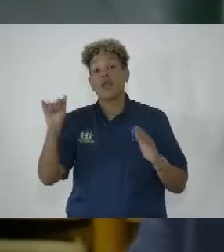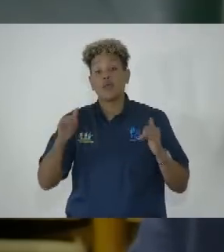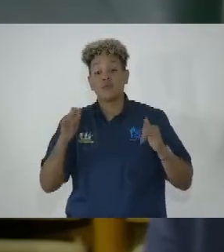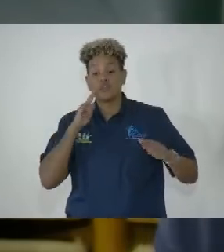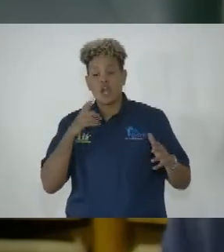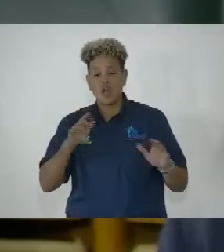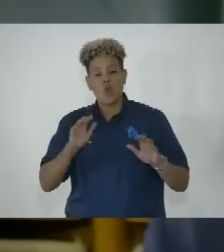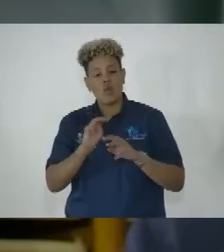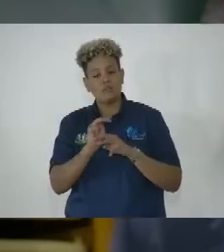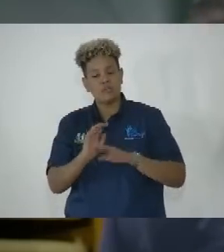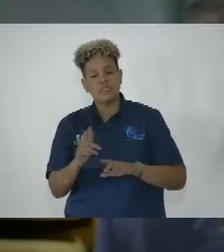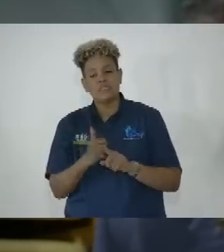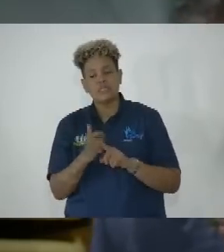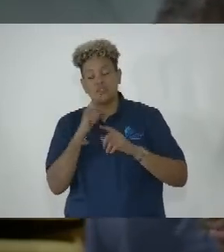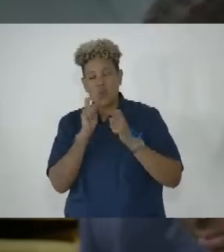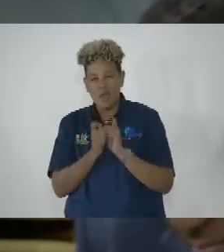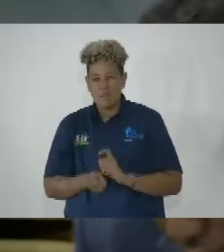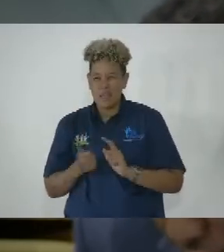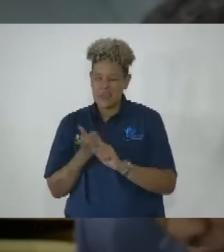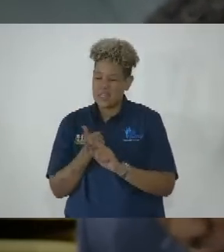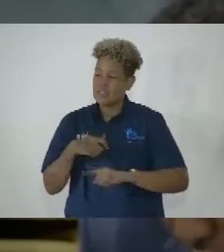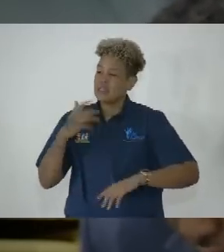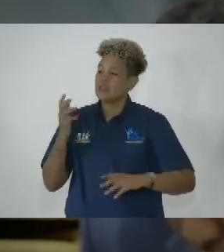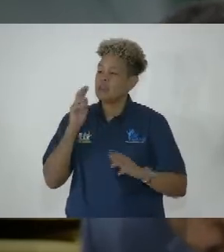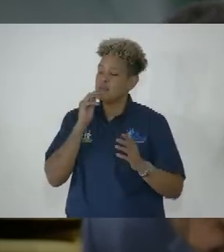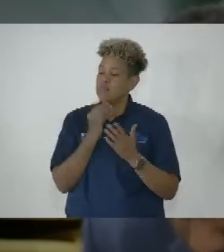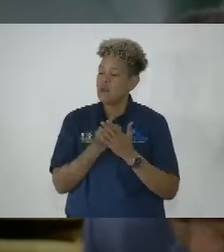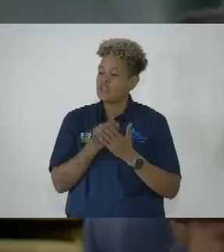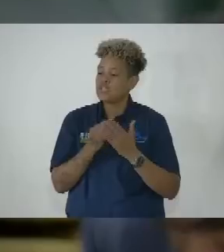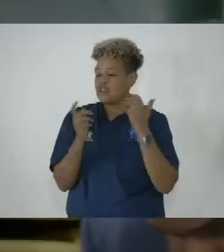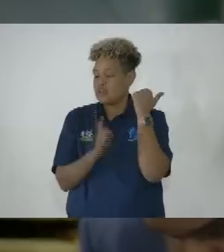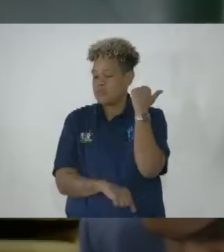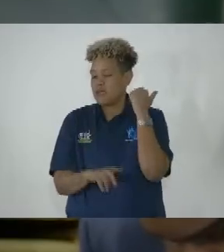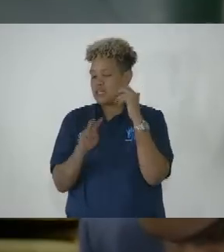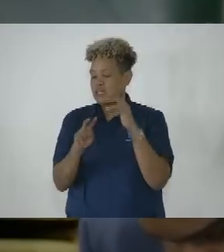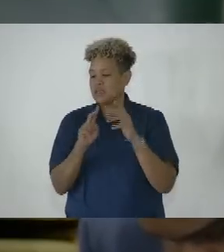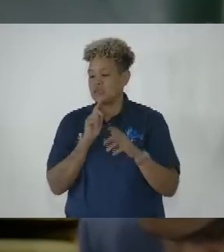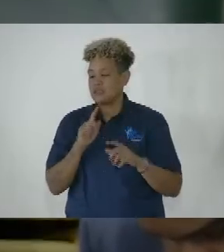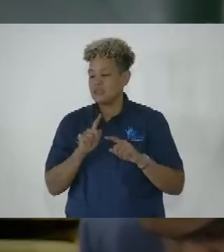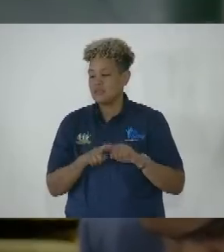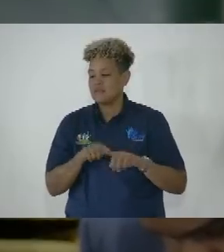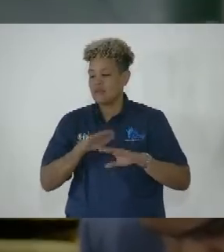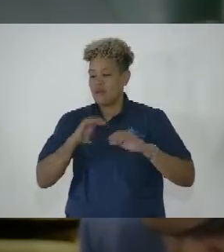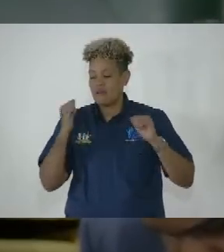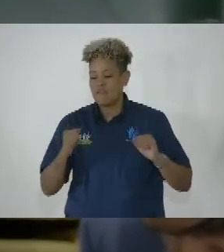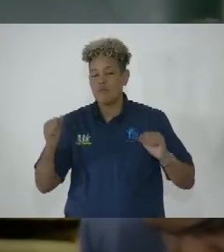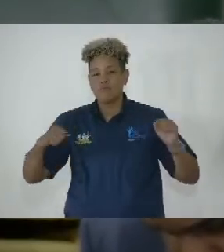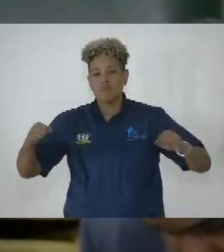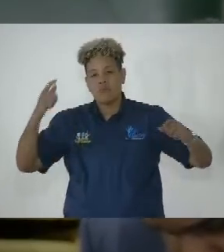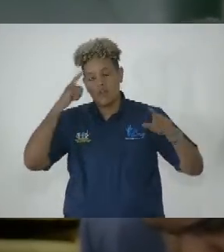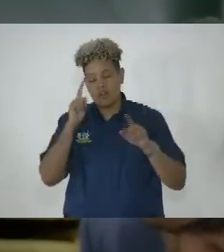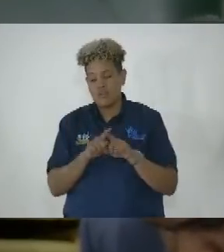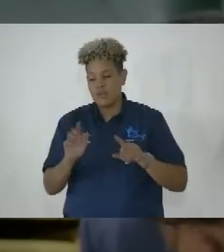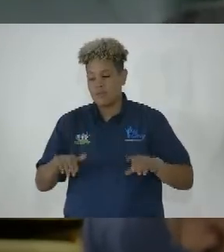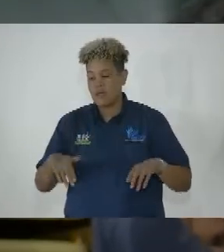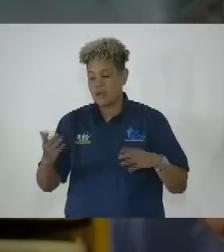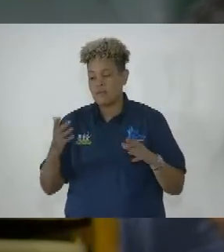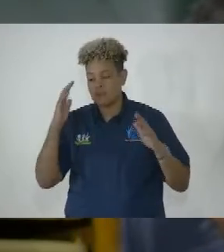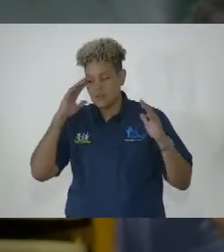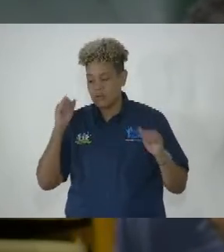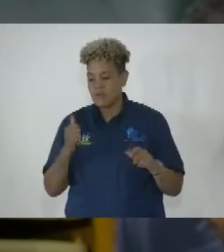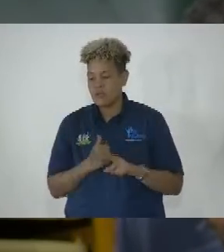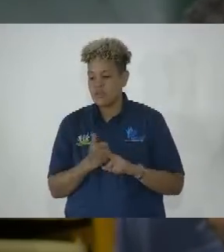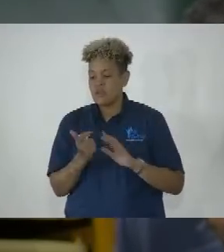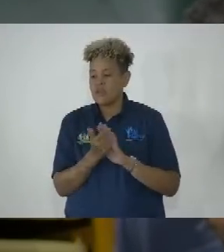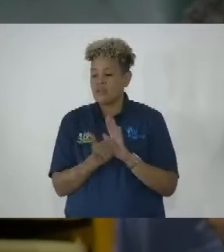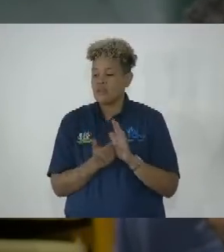the minister to amend the monetary penalties subject to affirmative resolution. Mr. President, the